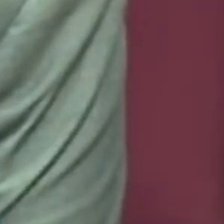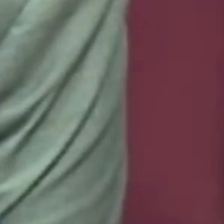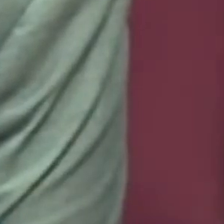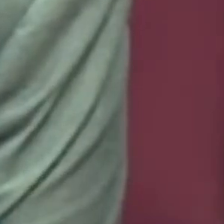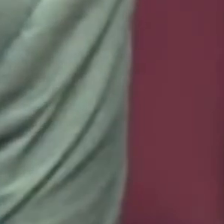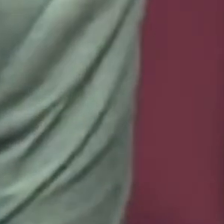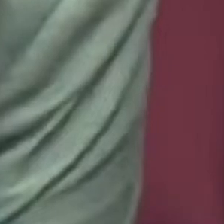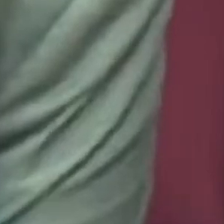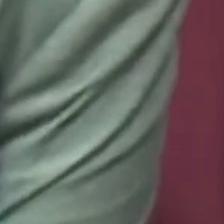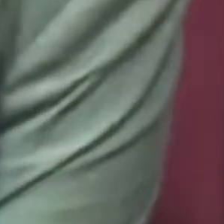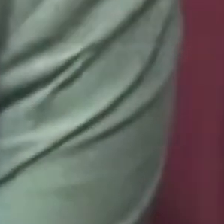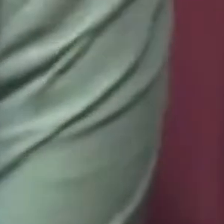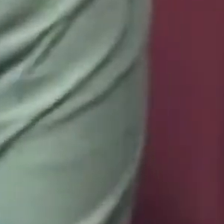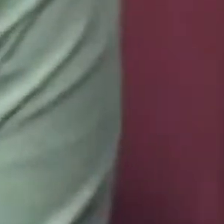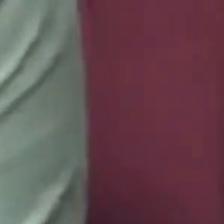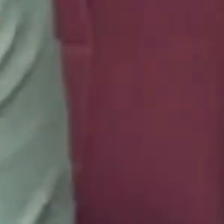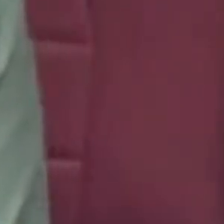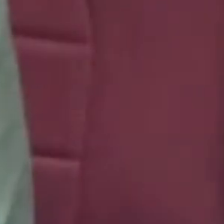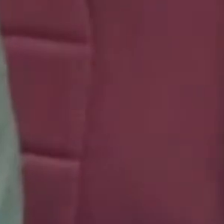ministry. We submit.